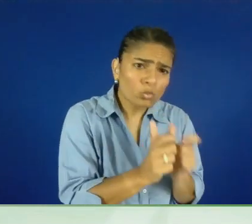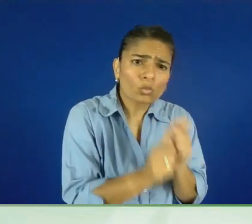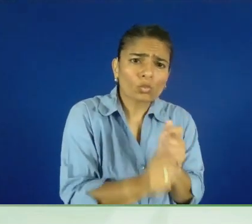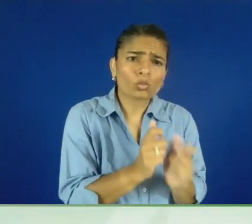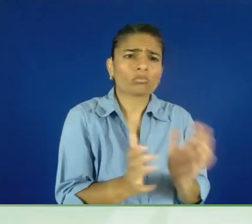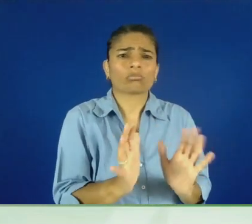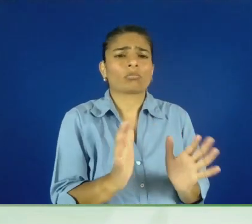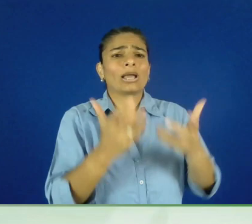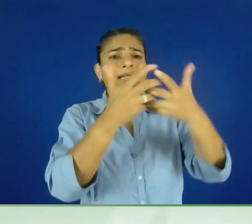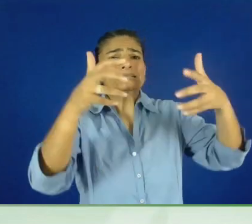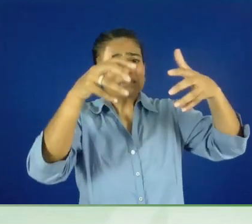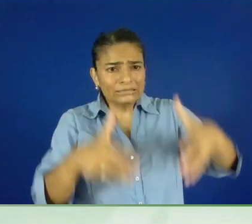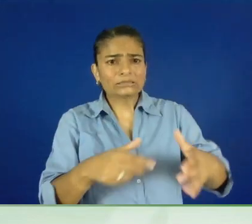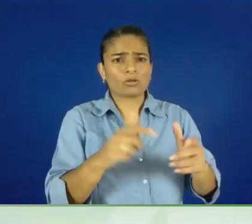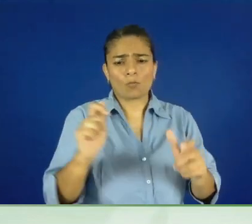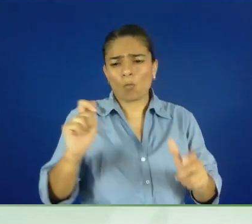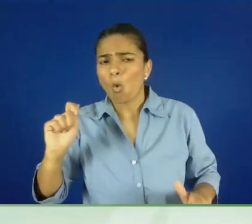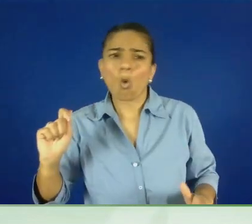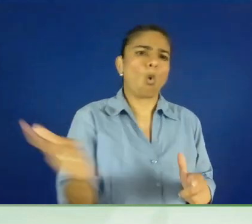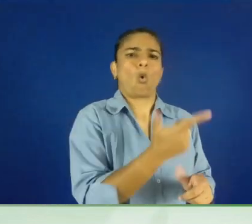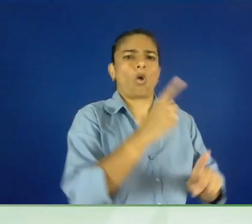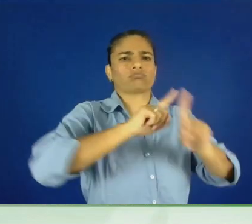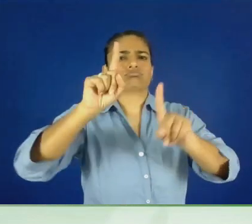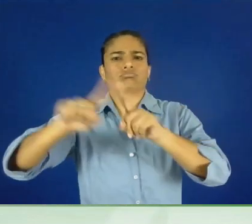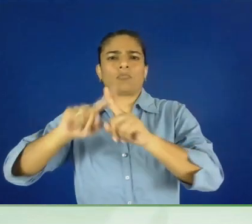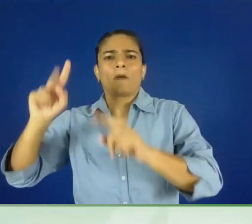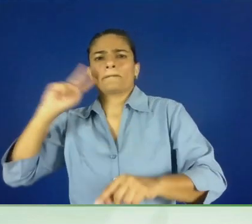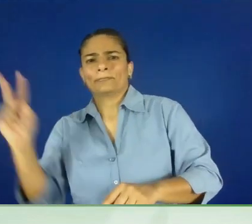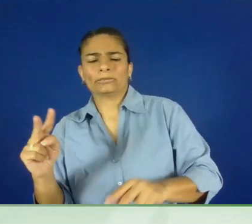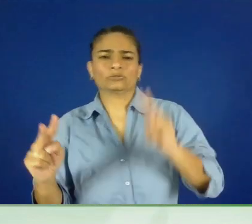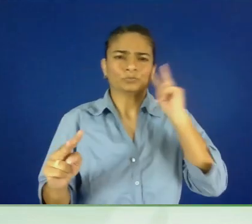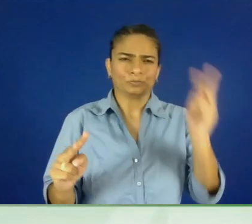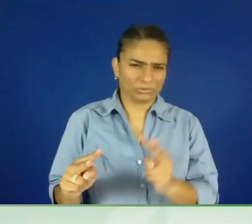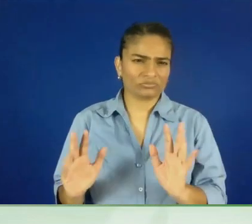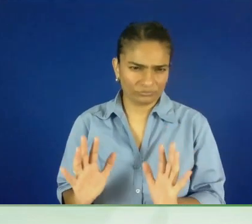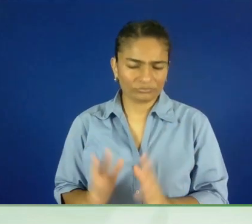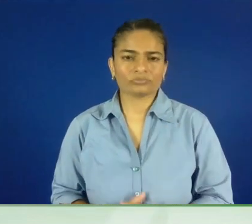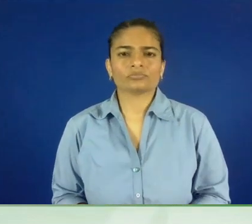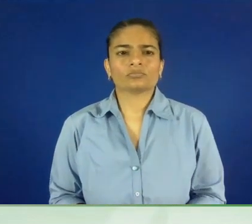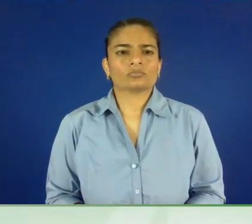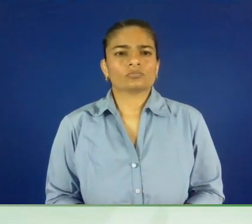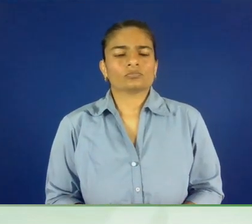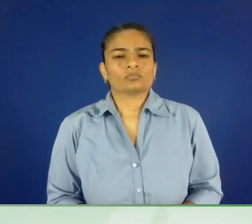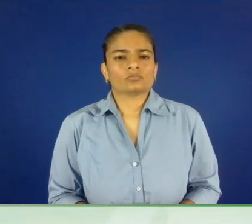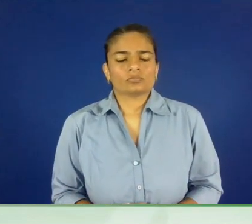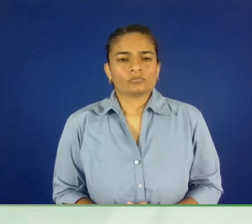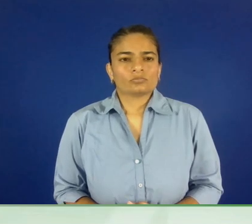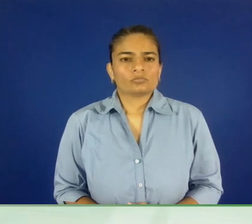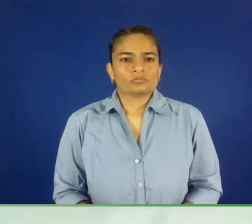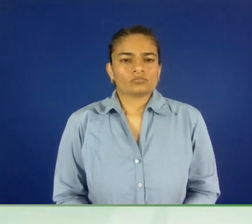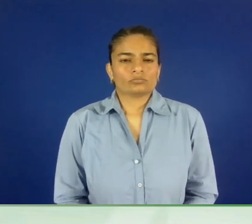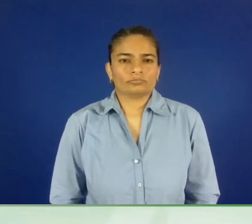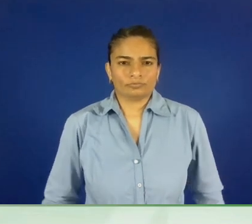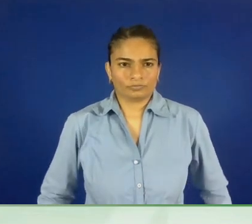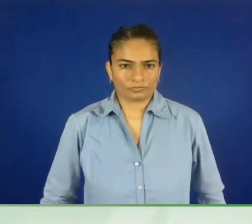it's also a bridge to your question. If we look at other things, one of the recent things, it